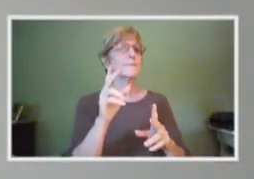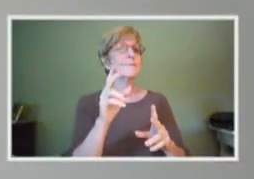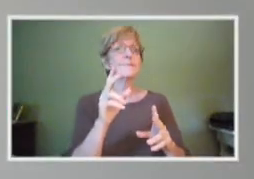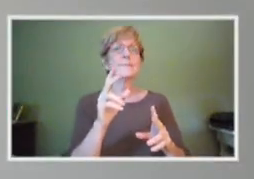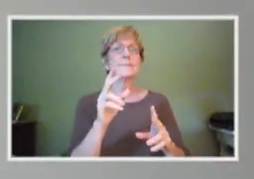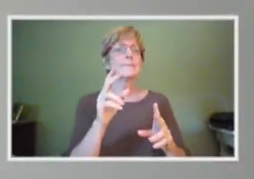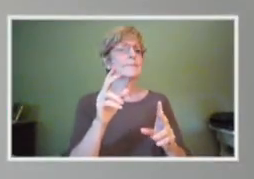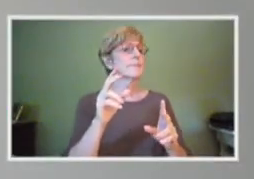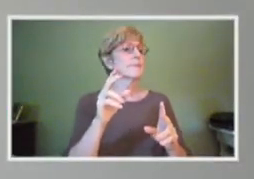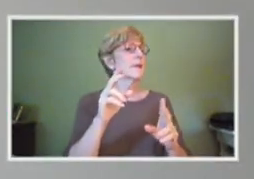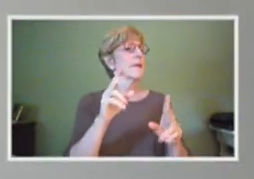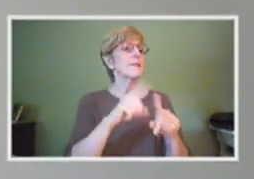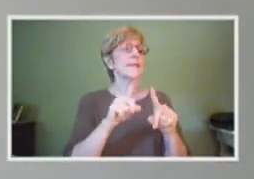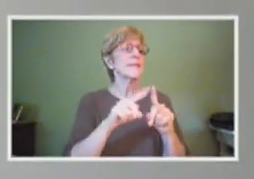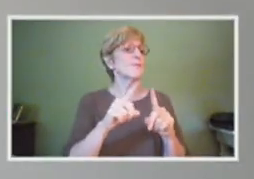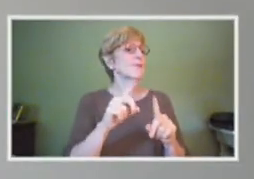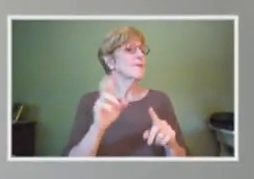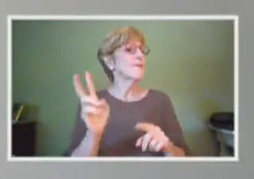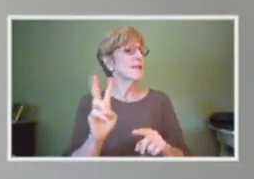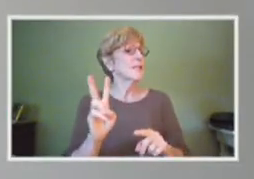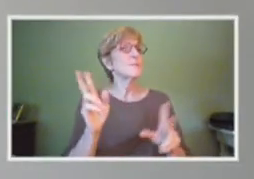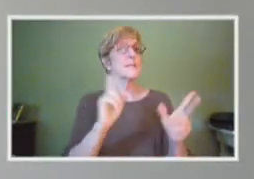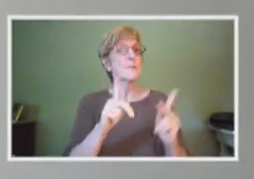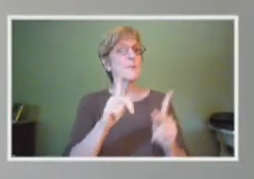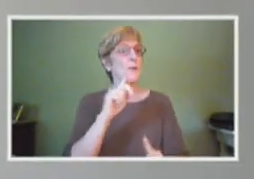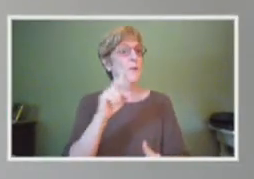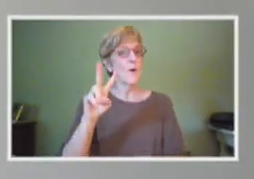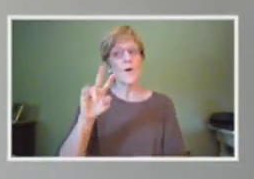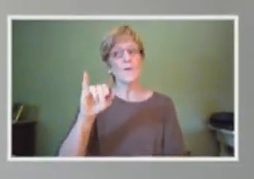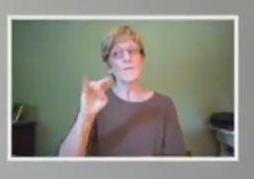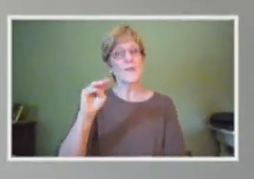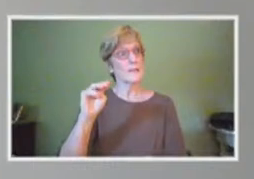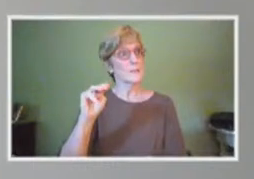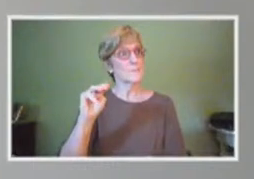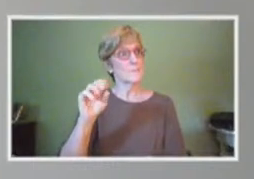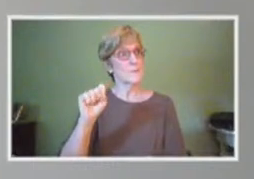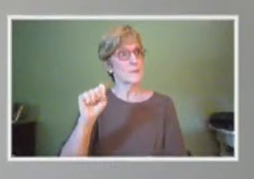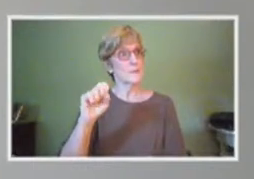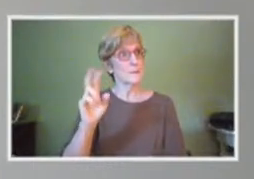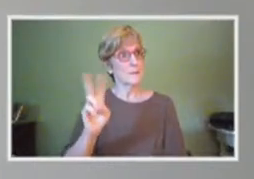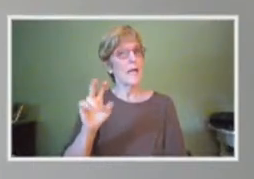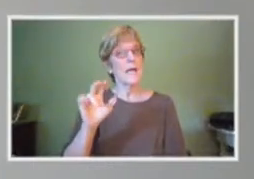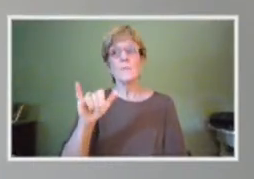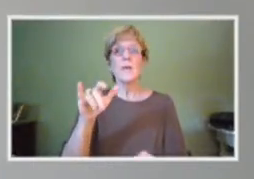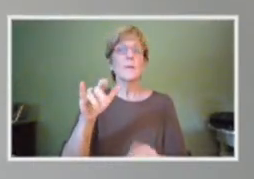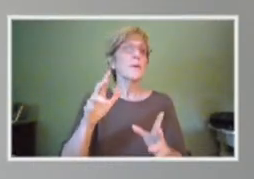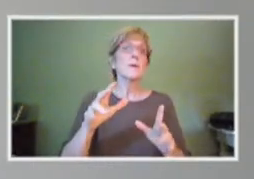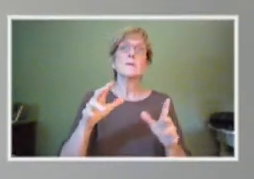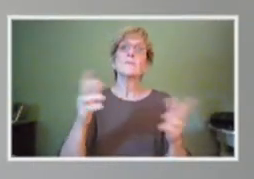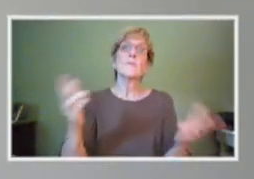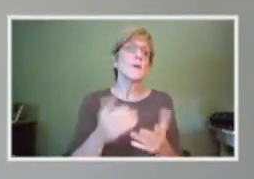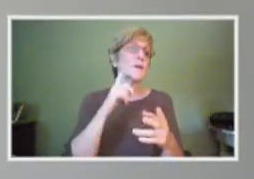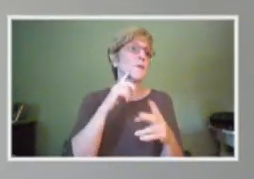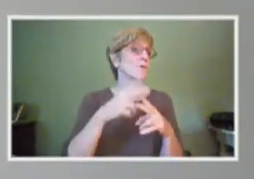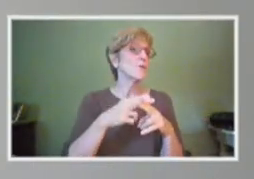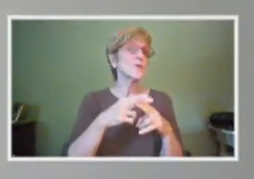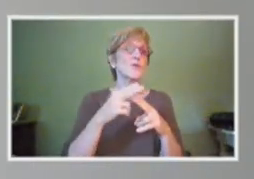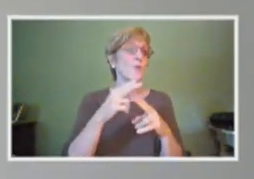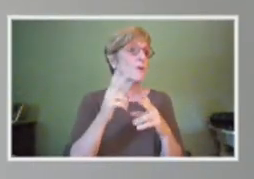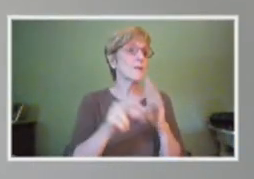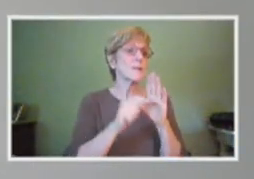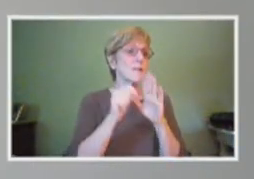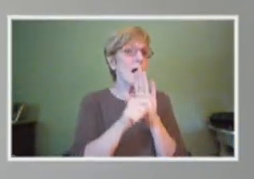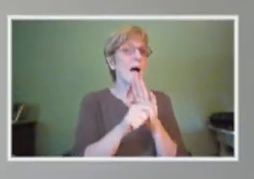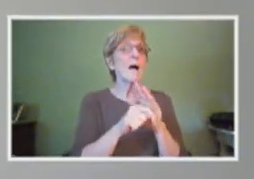victims, that people who are victimized, they may be in our area for a short period of time, but they